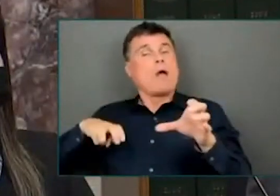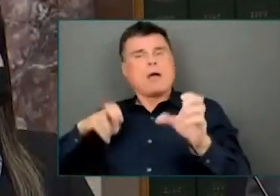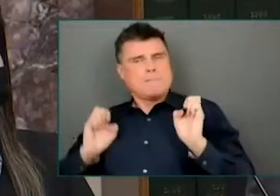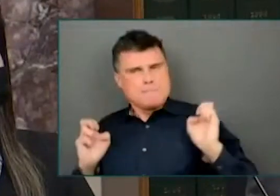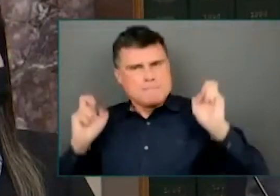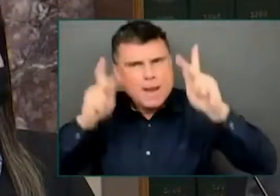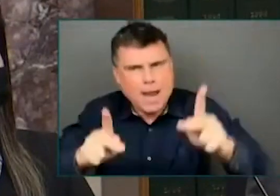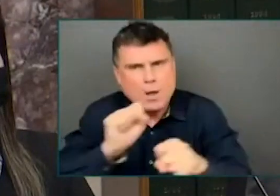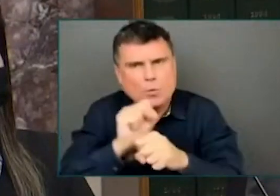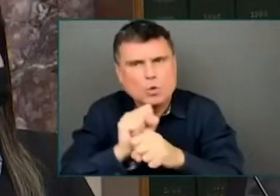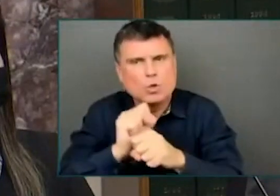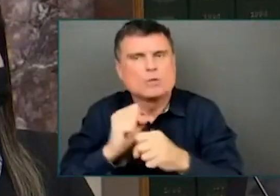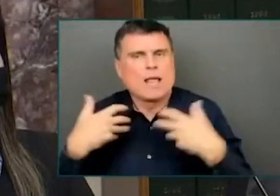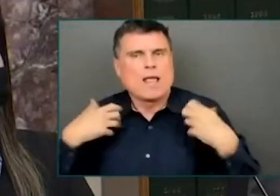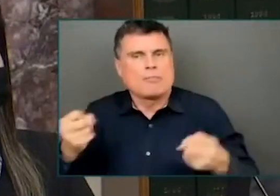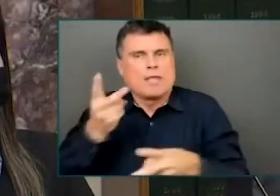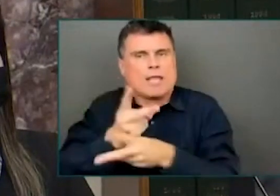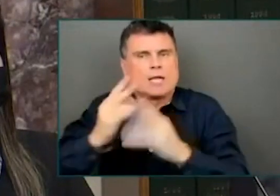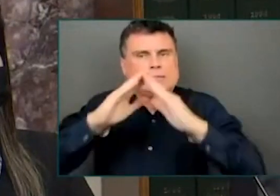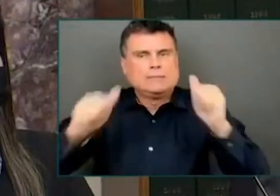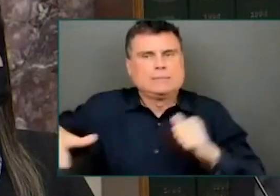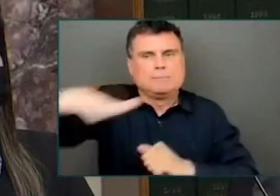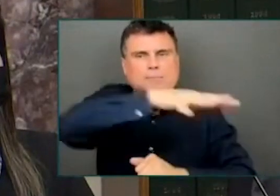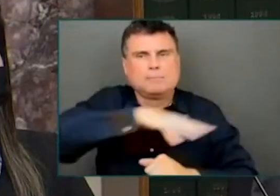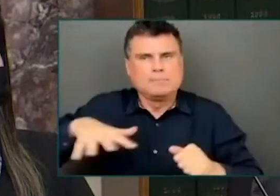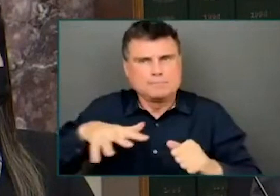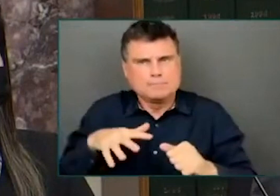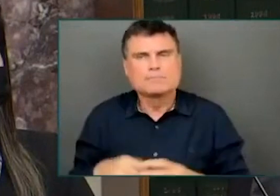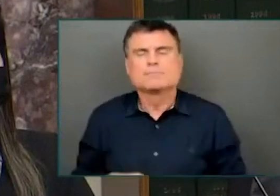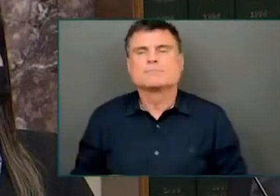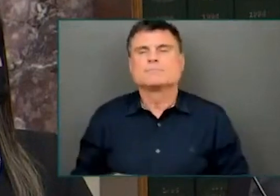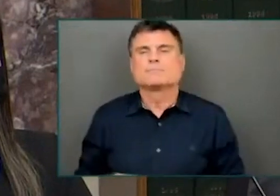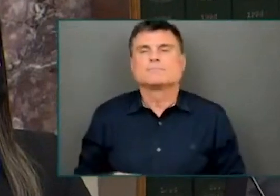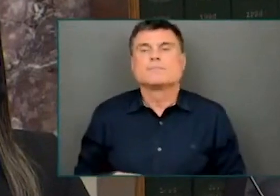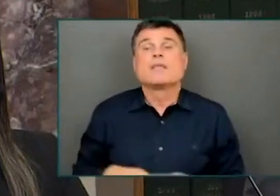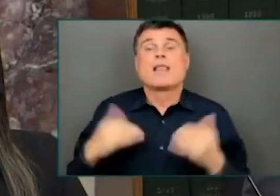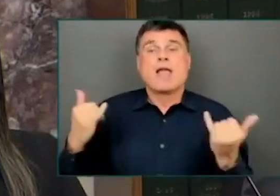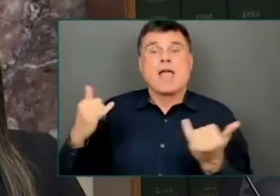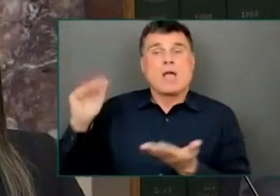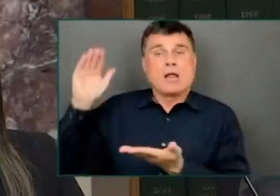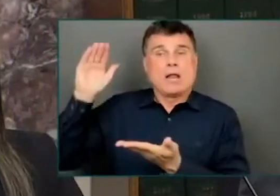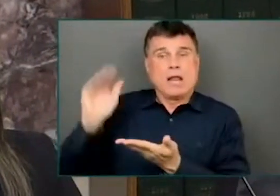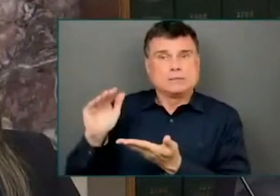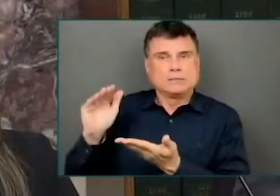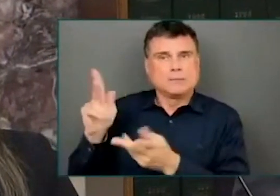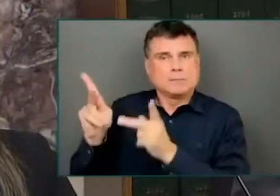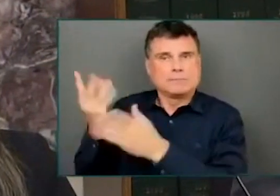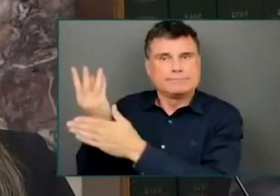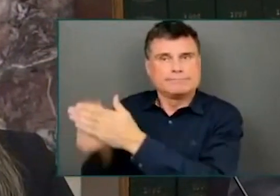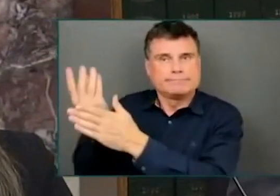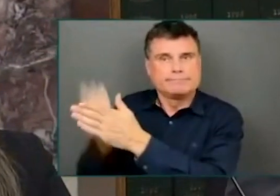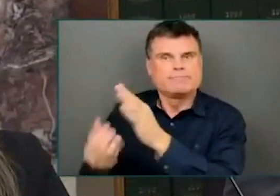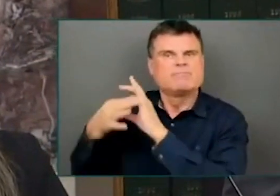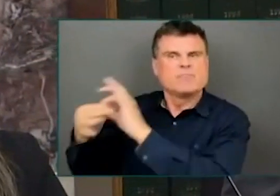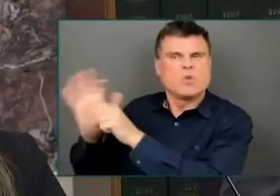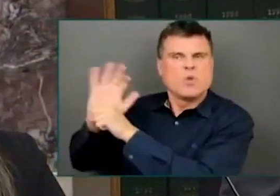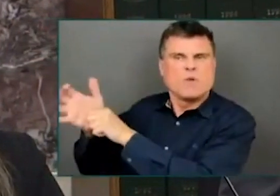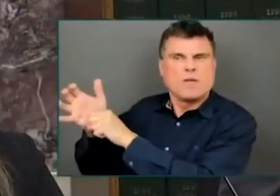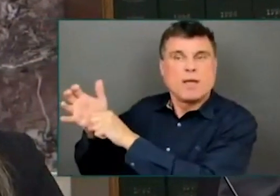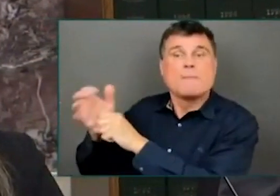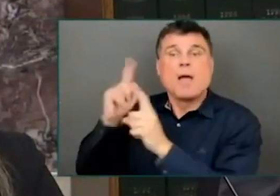BC now has one of the lowest per capita fatality rates from COVID-19 and one of the highest vaccination rates on the continent.